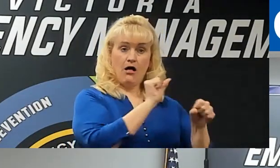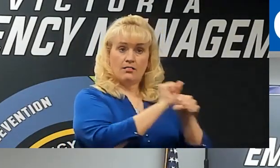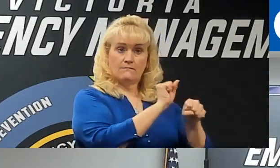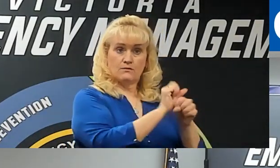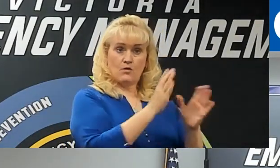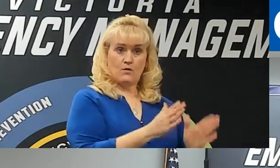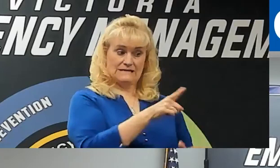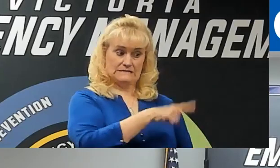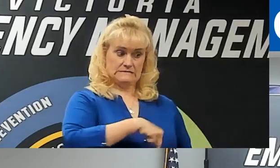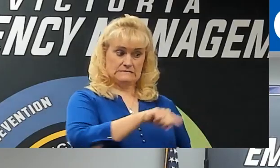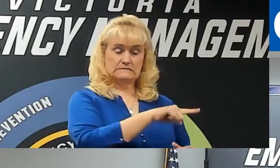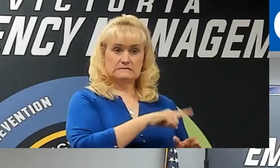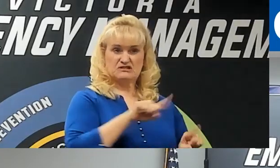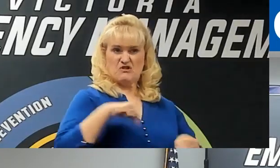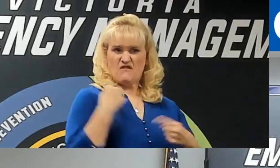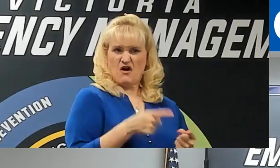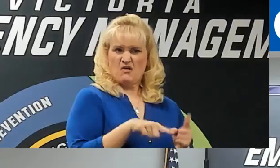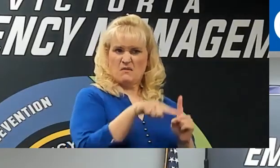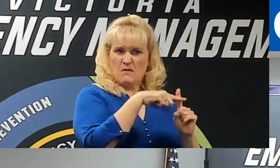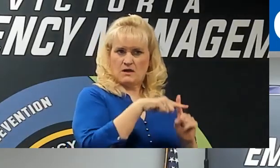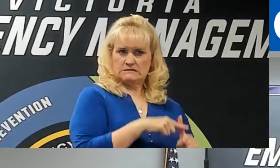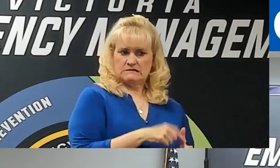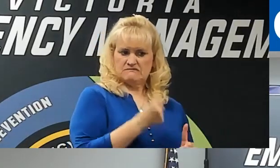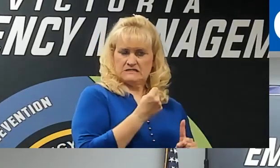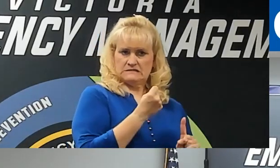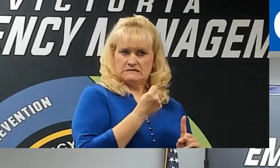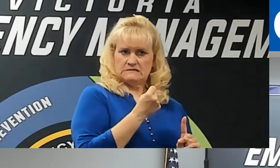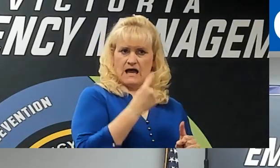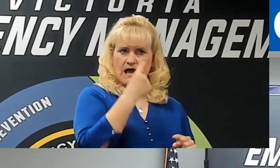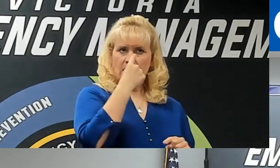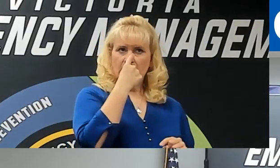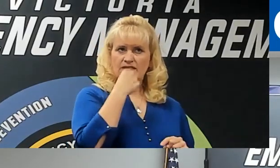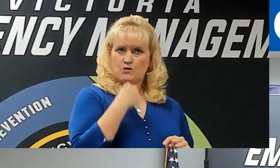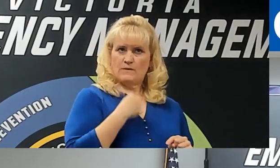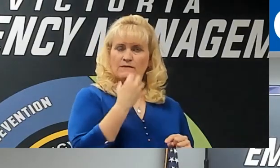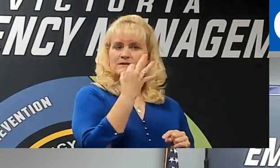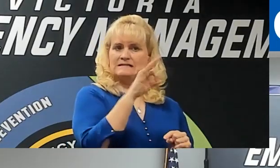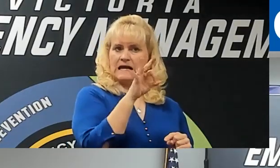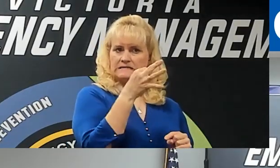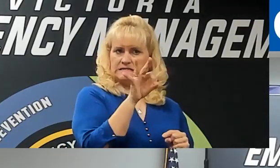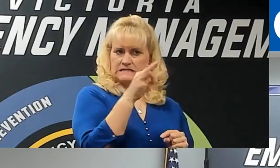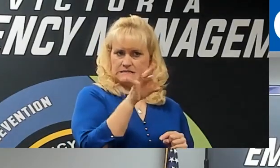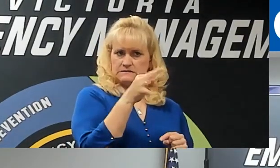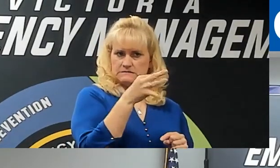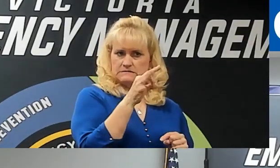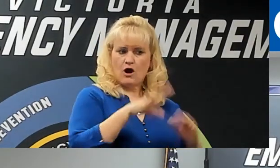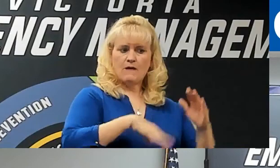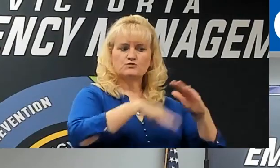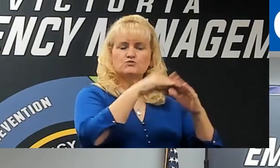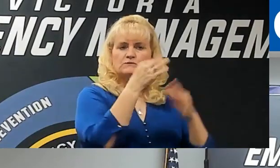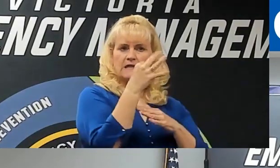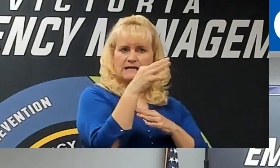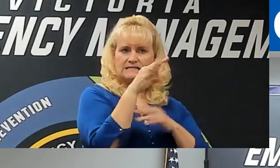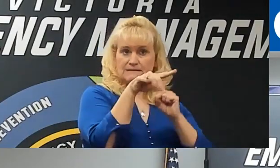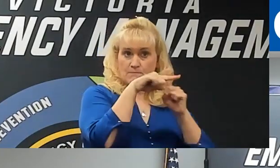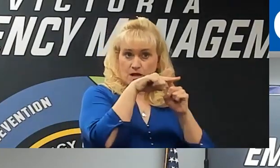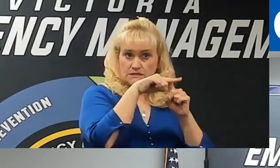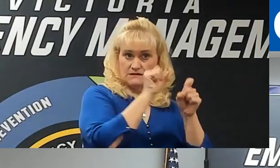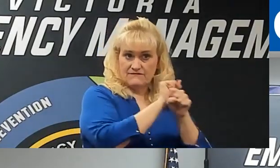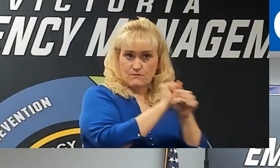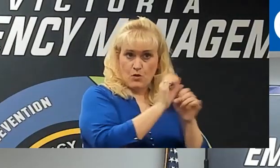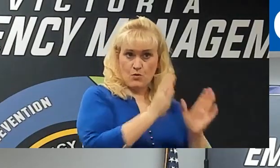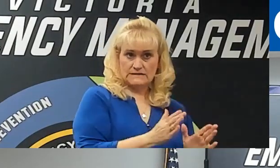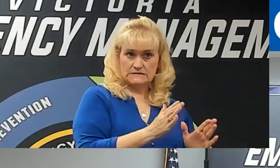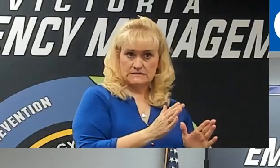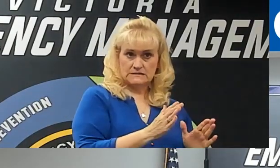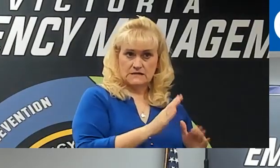that's been positive, and I'm told that there were 19 employees that were positive. They're up to 19 employees that were positive. All those patients have been